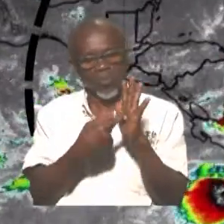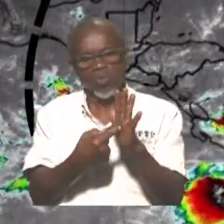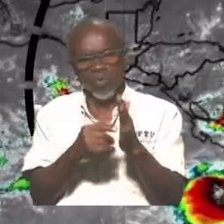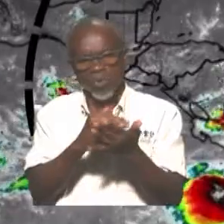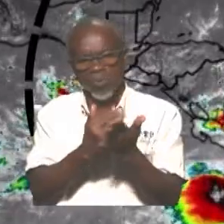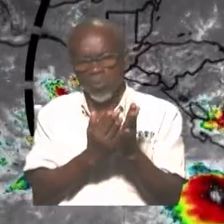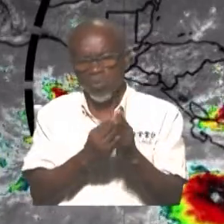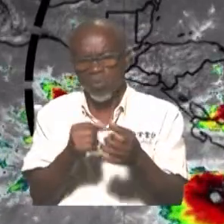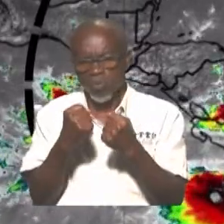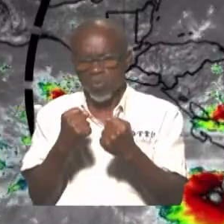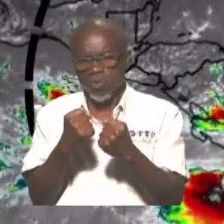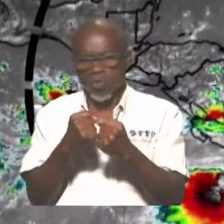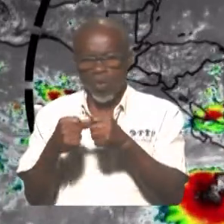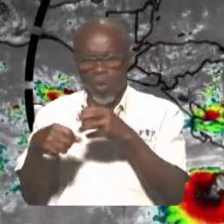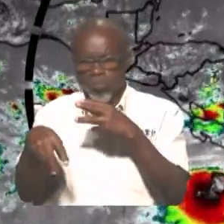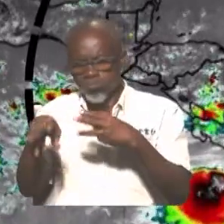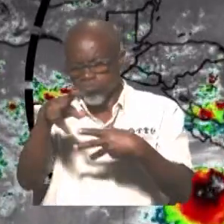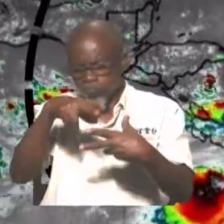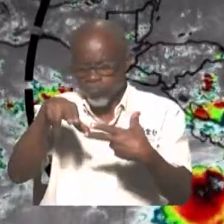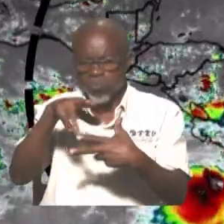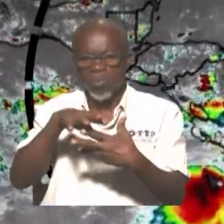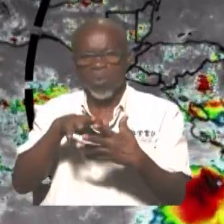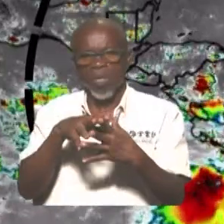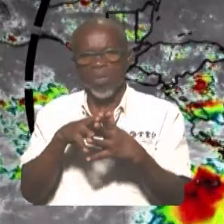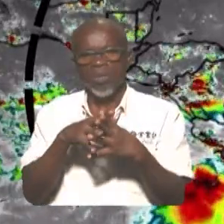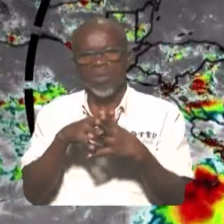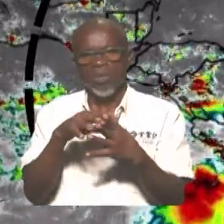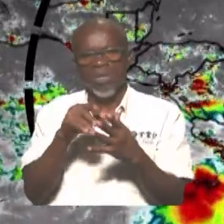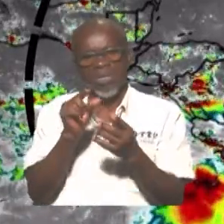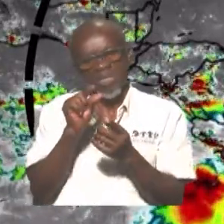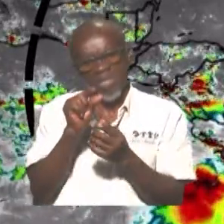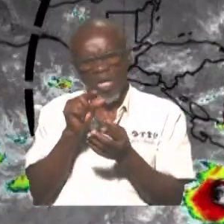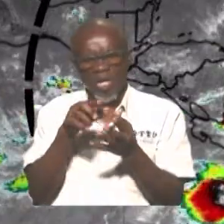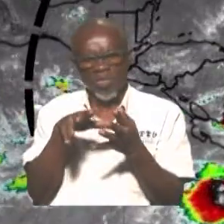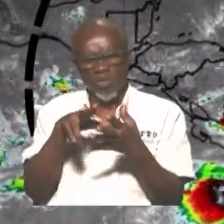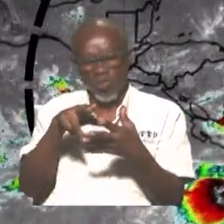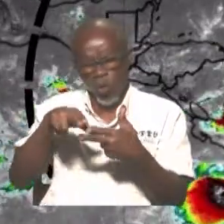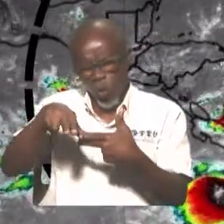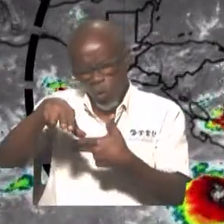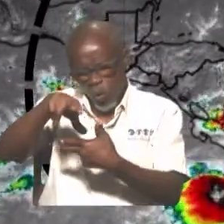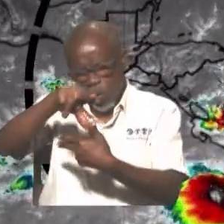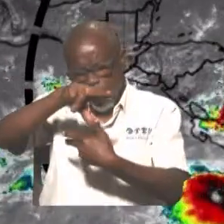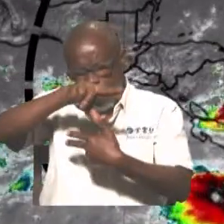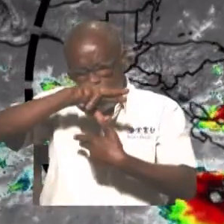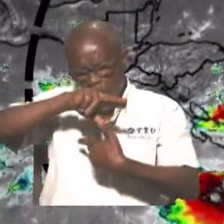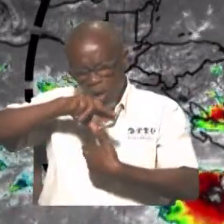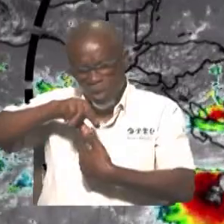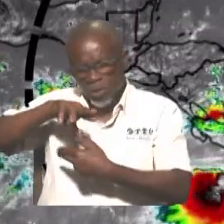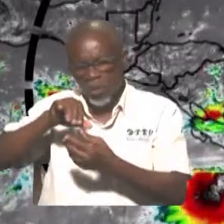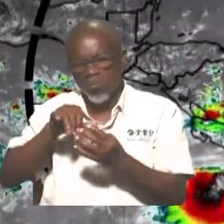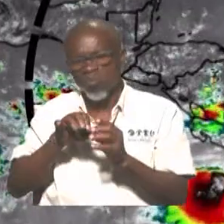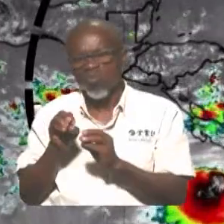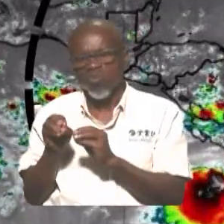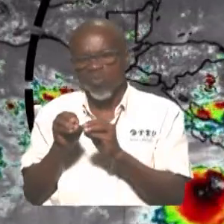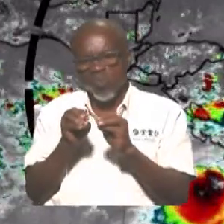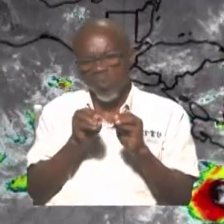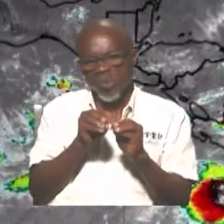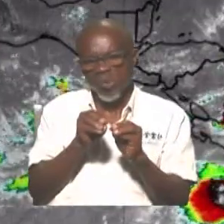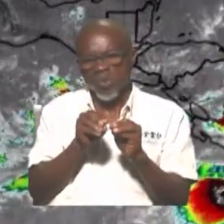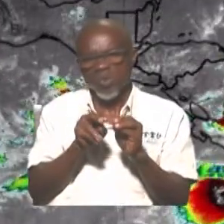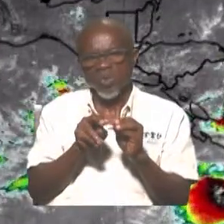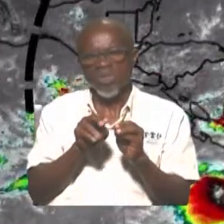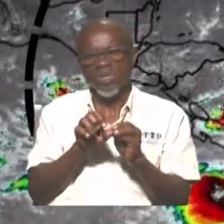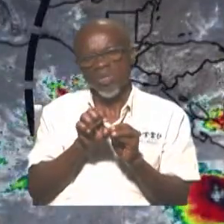convective activity with some rotation, just a slight rotation, as it moves west-southwest across the central